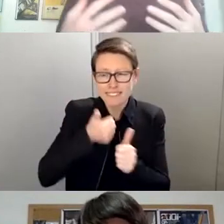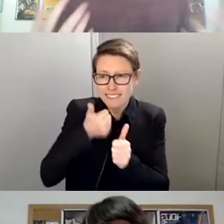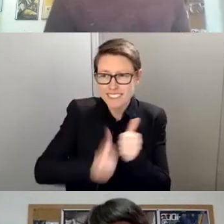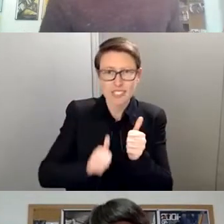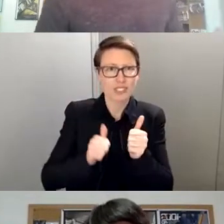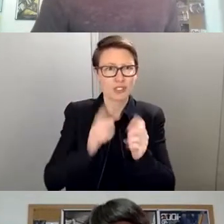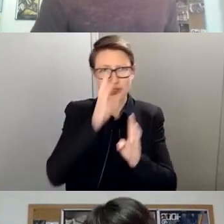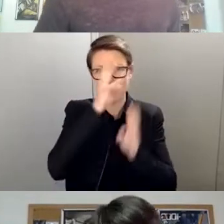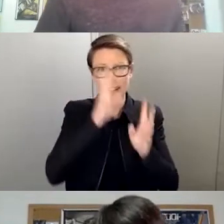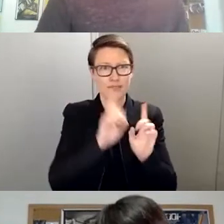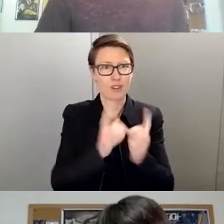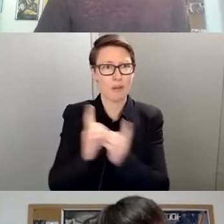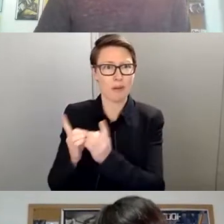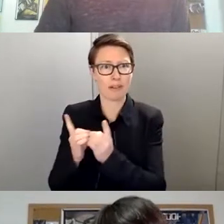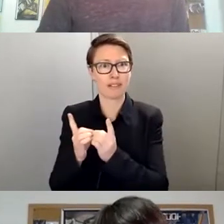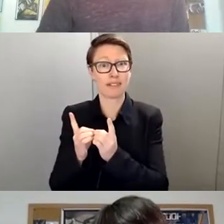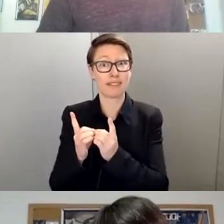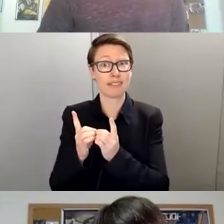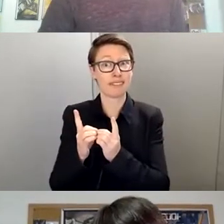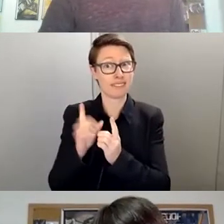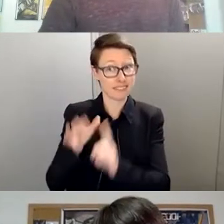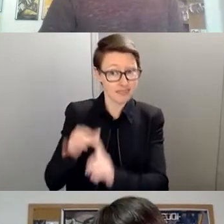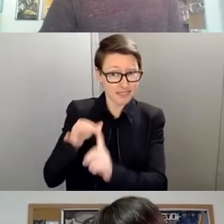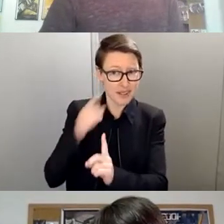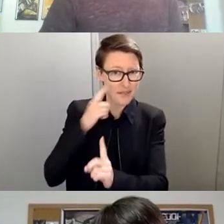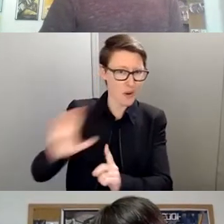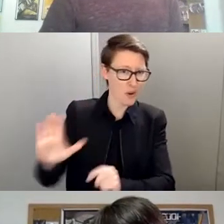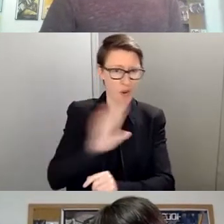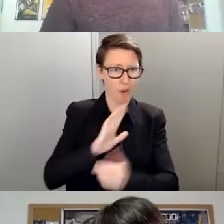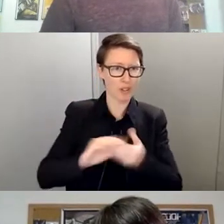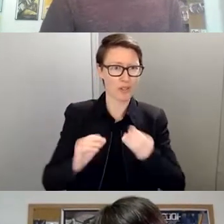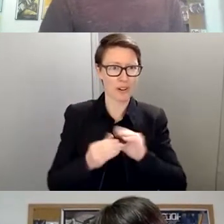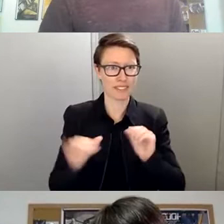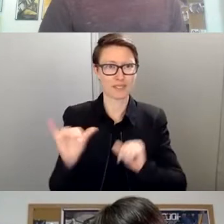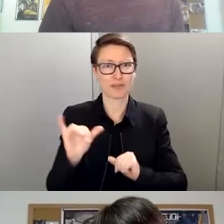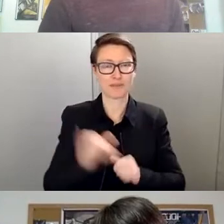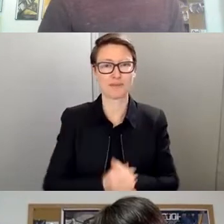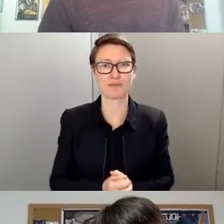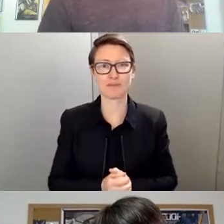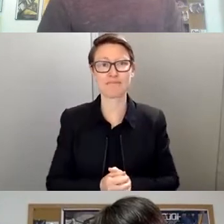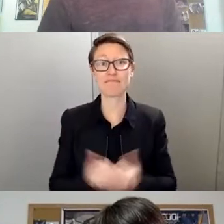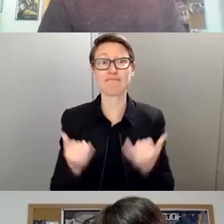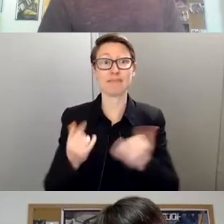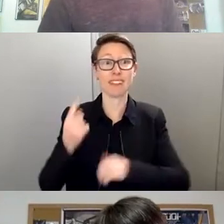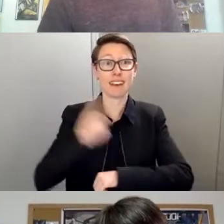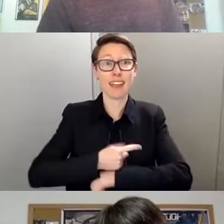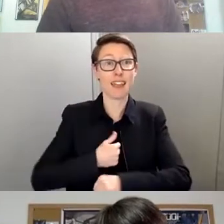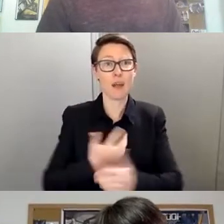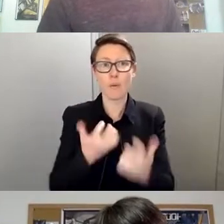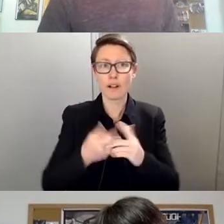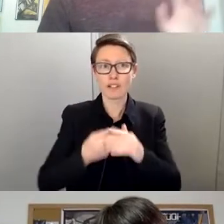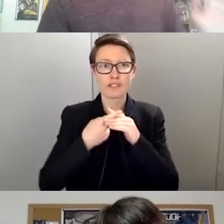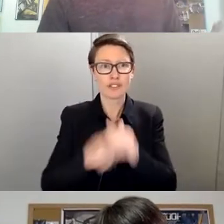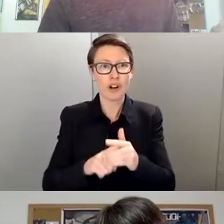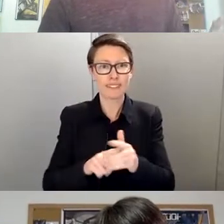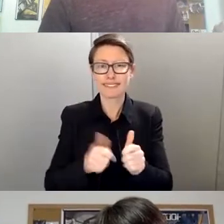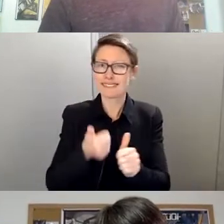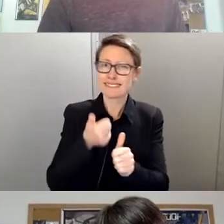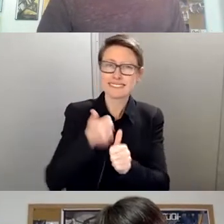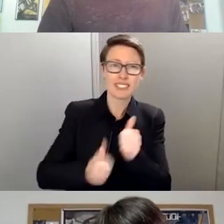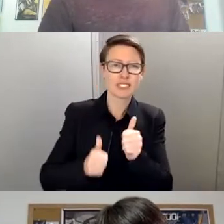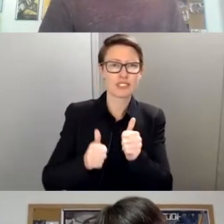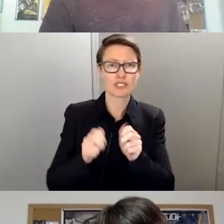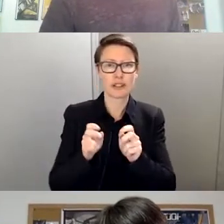within telling your story. So I would love to kick off today by having each panelist just very